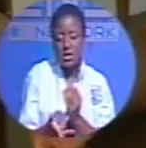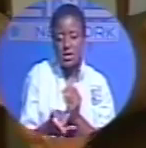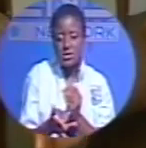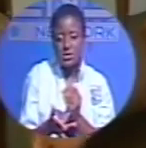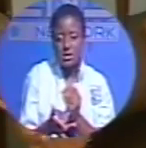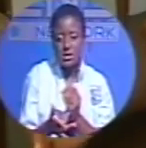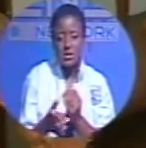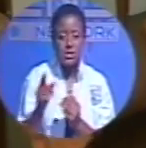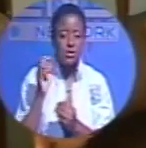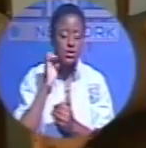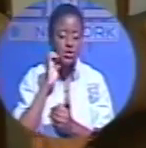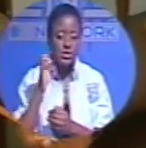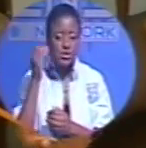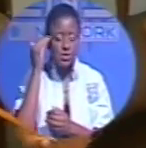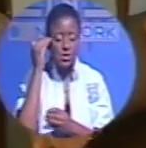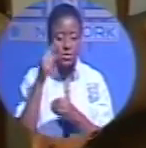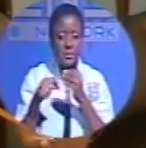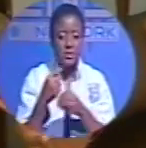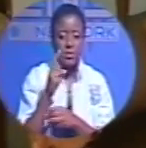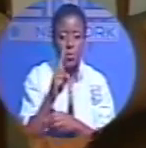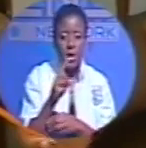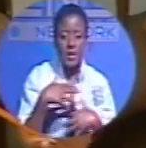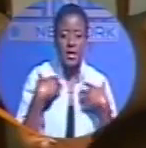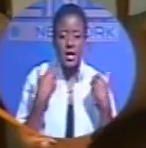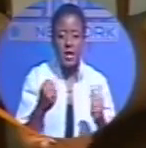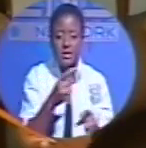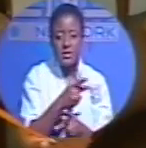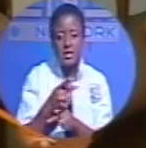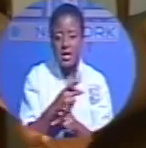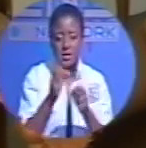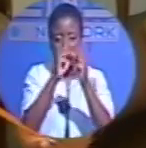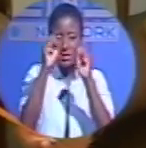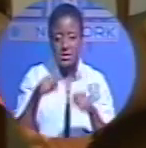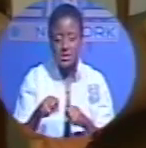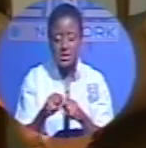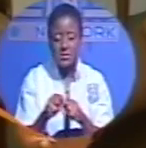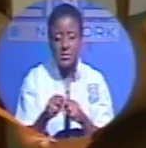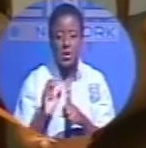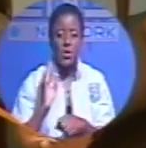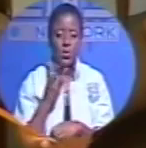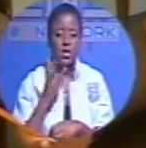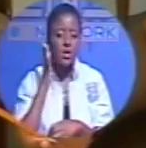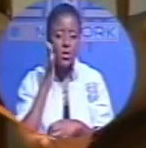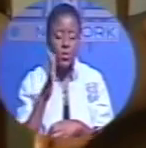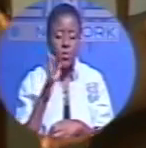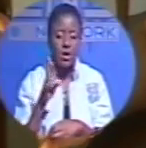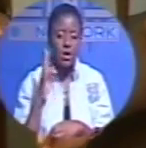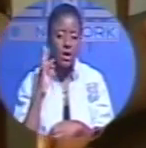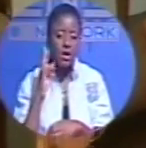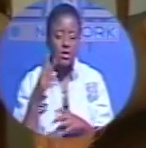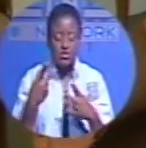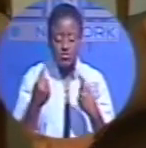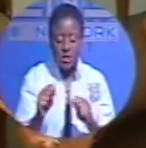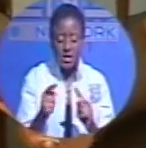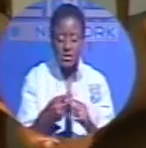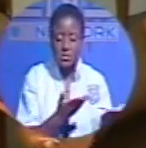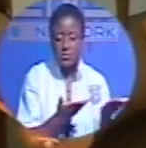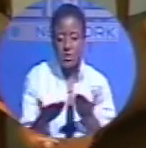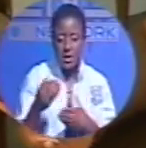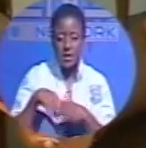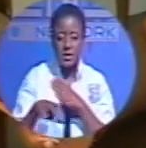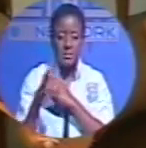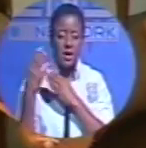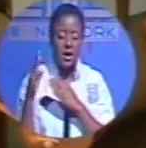knows about the one healthcare system that we're trying to bring forth and introduce in the Bahamas. She knows about health